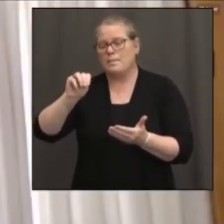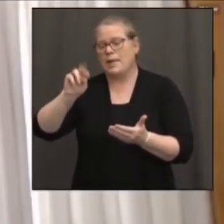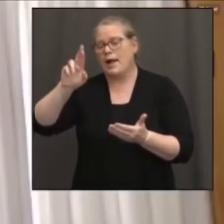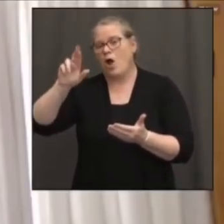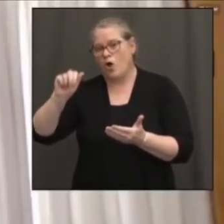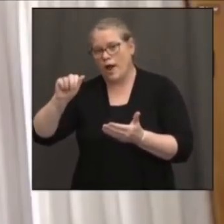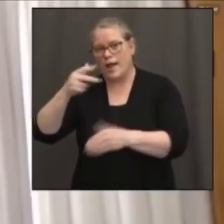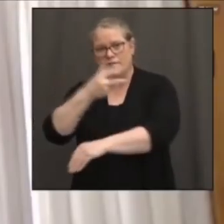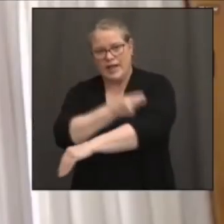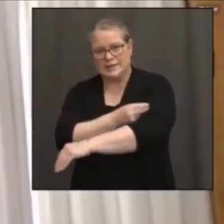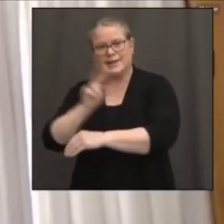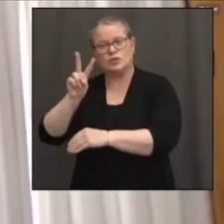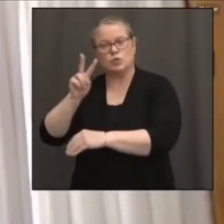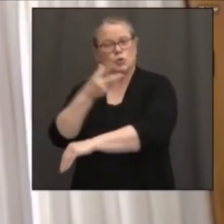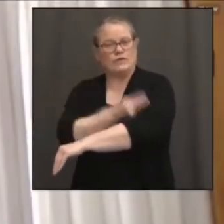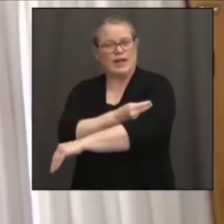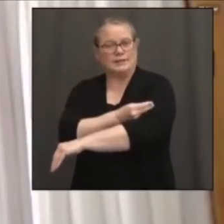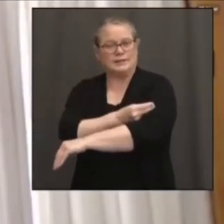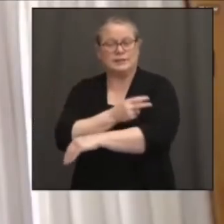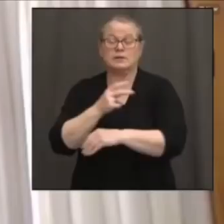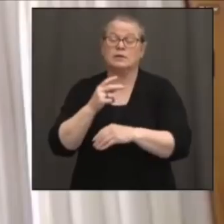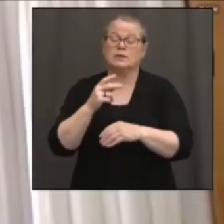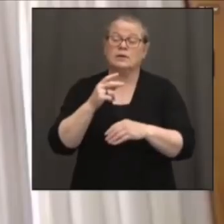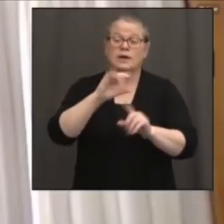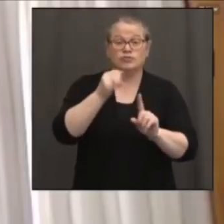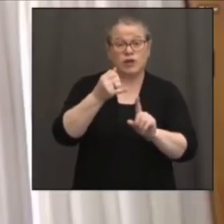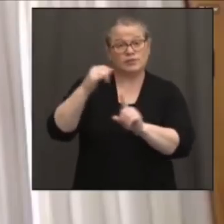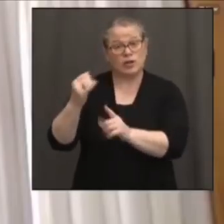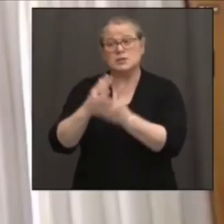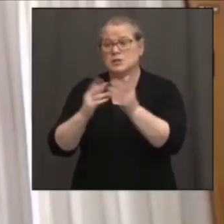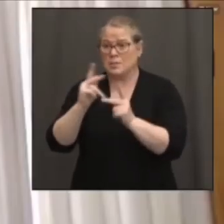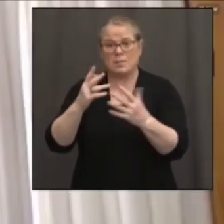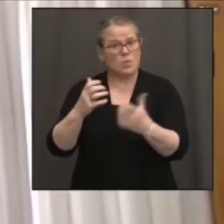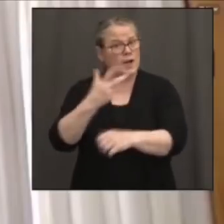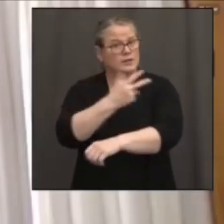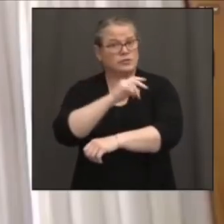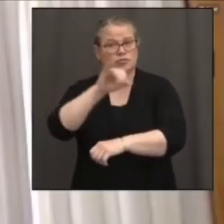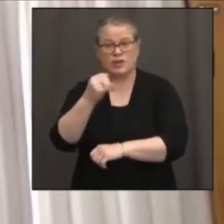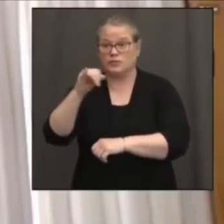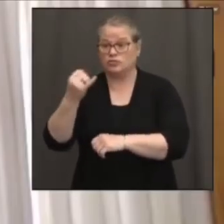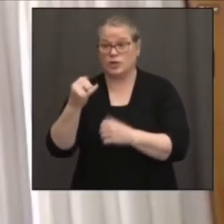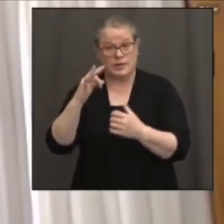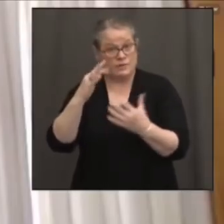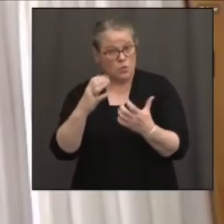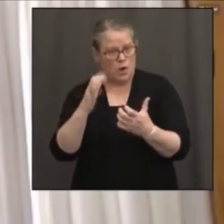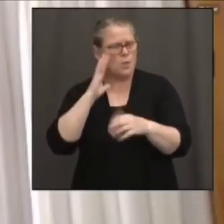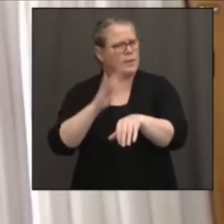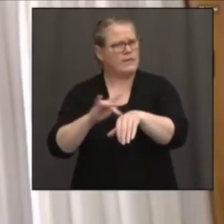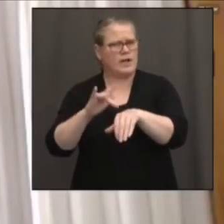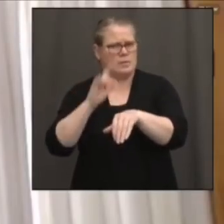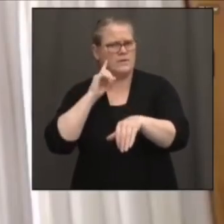there as well. We know there's a lot of people who are still looking for Johnson & Johnson. We want to make it available to anyone who's searching for it.